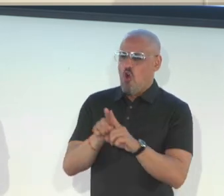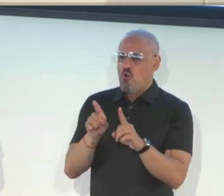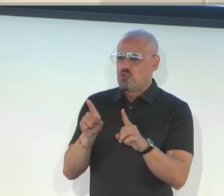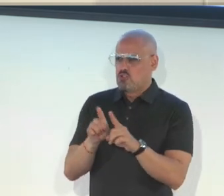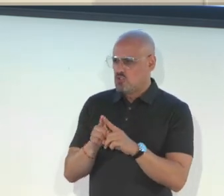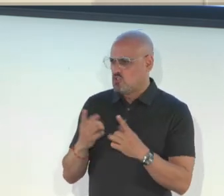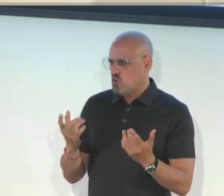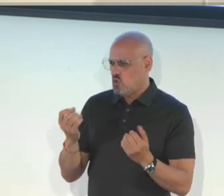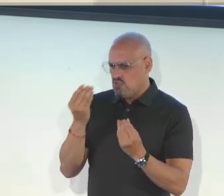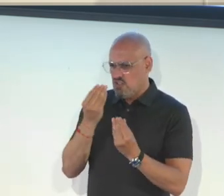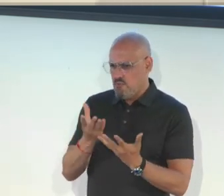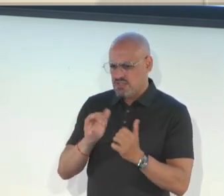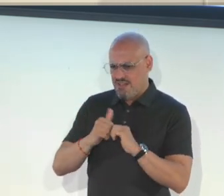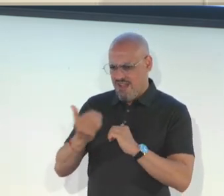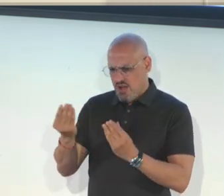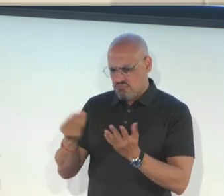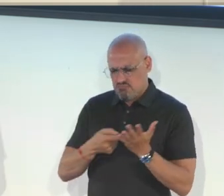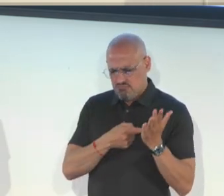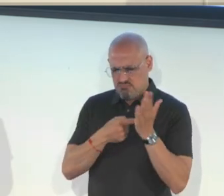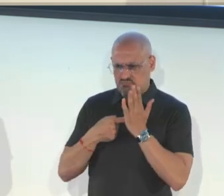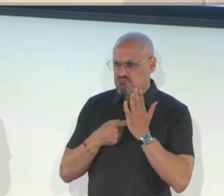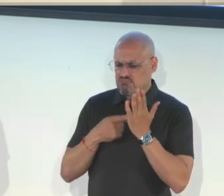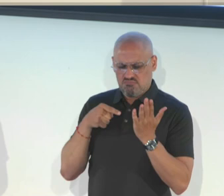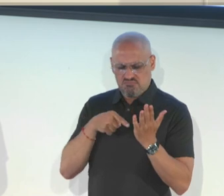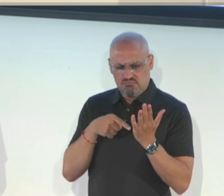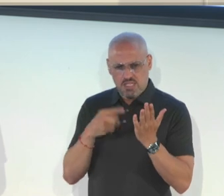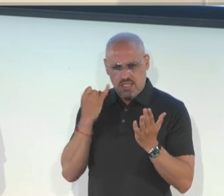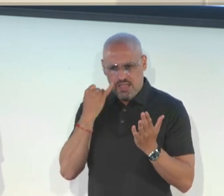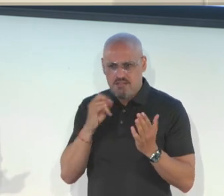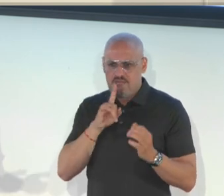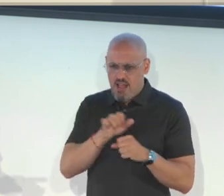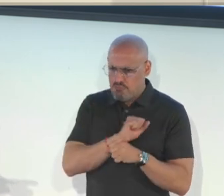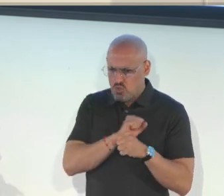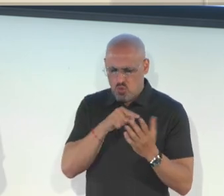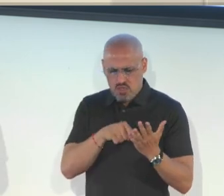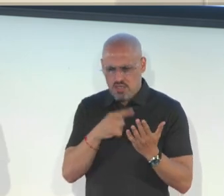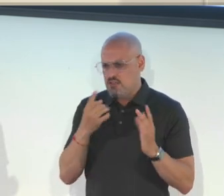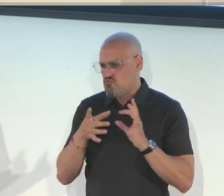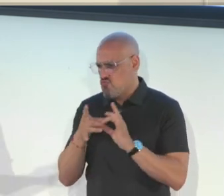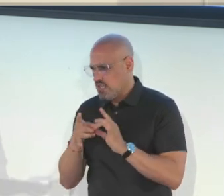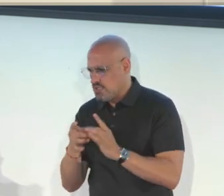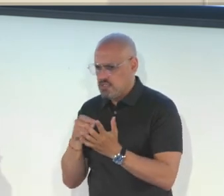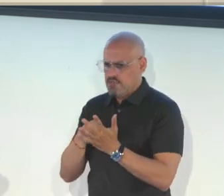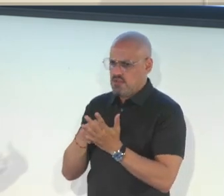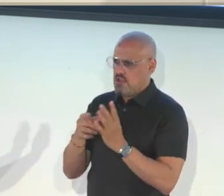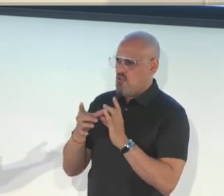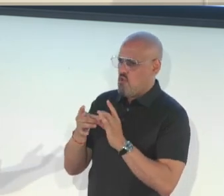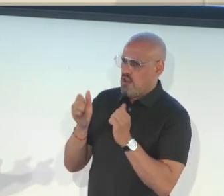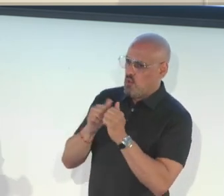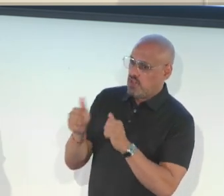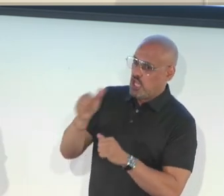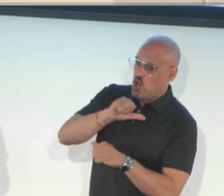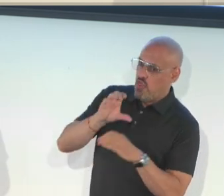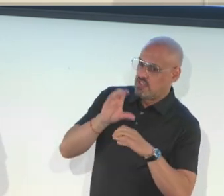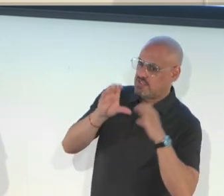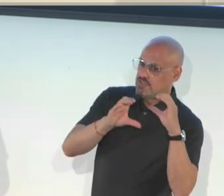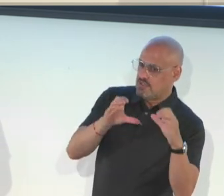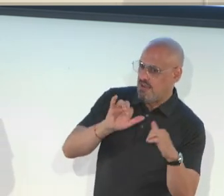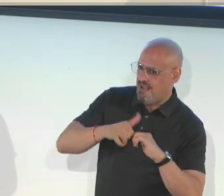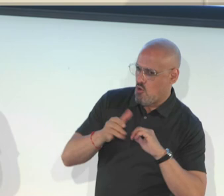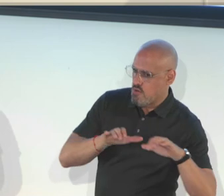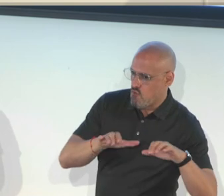that information is presented to us, and if it's presented absolutely or relatively relative to the other stocks that are